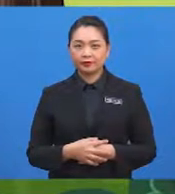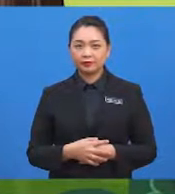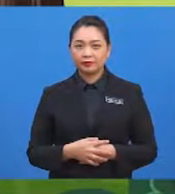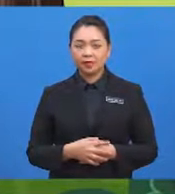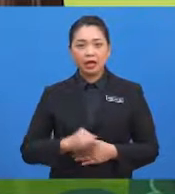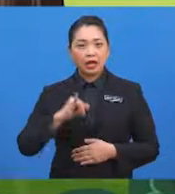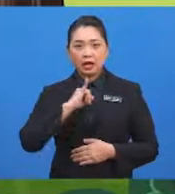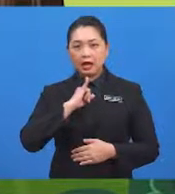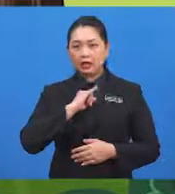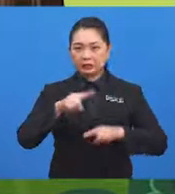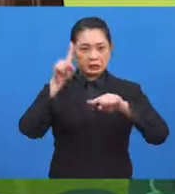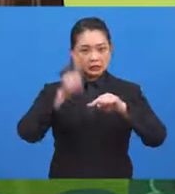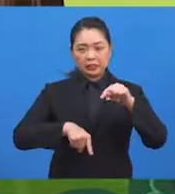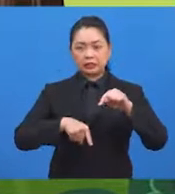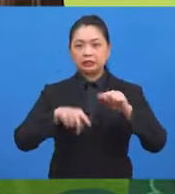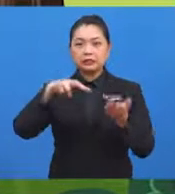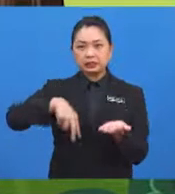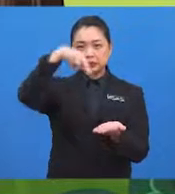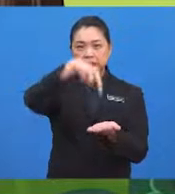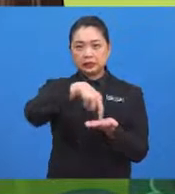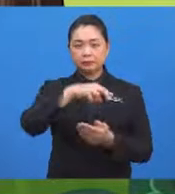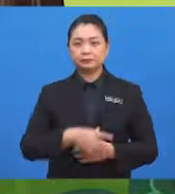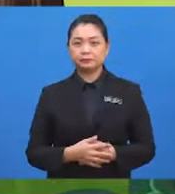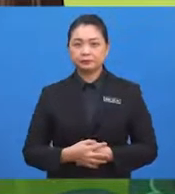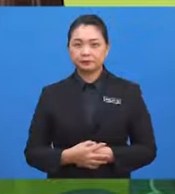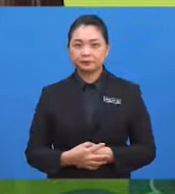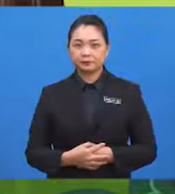I can't jump.